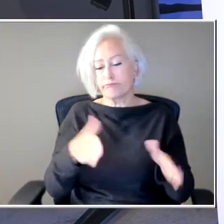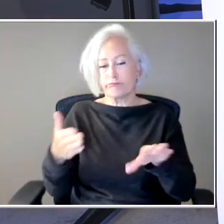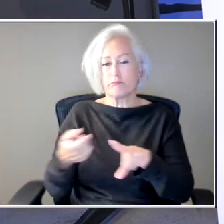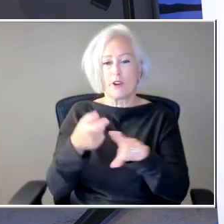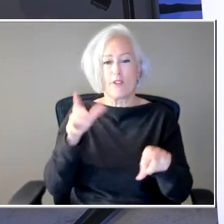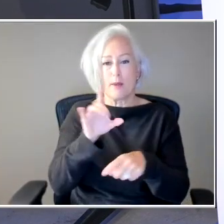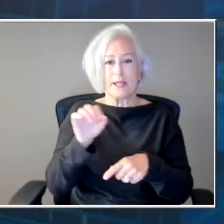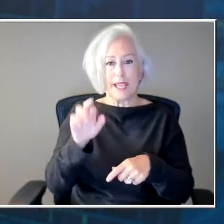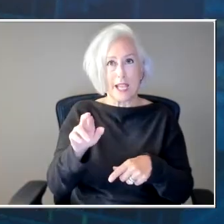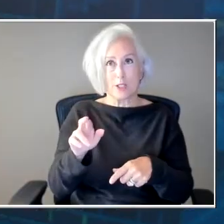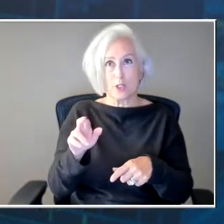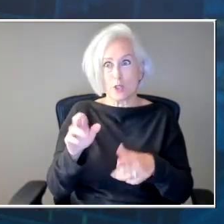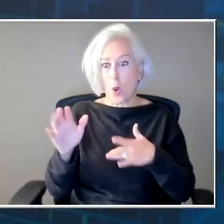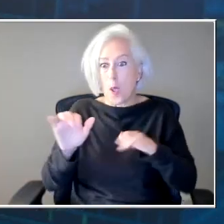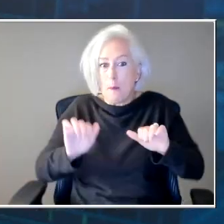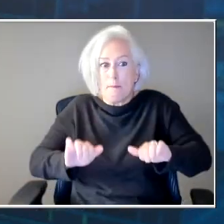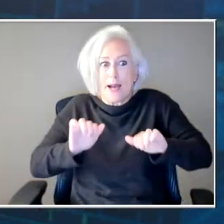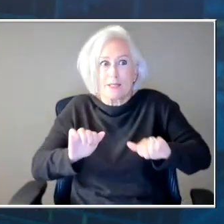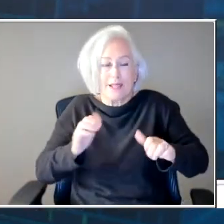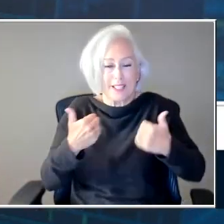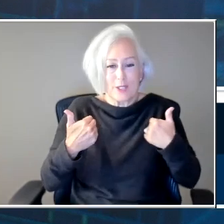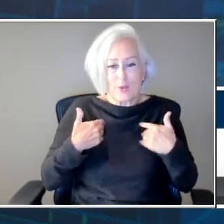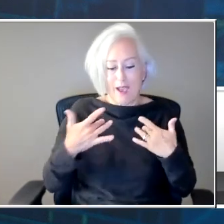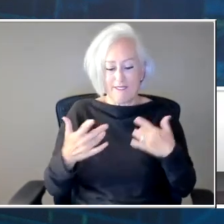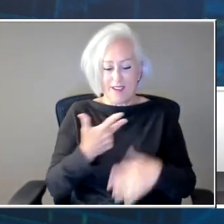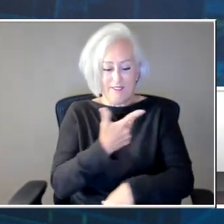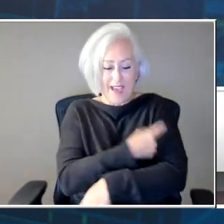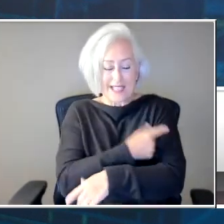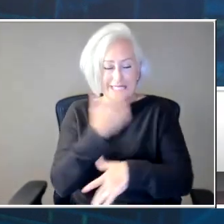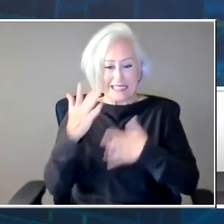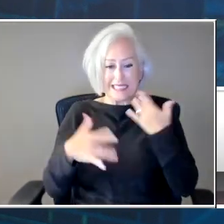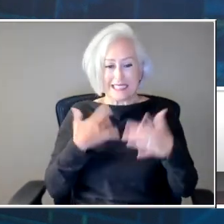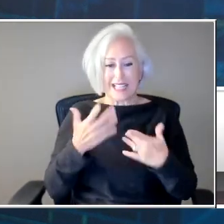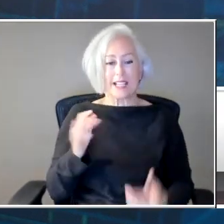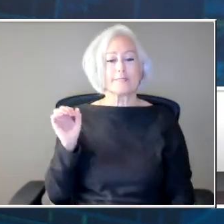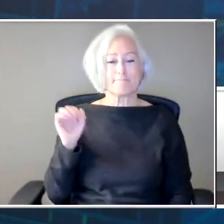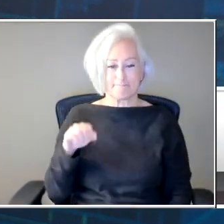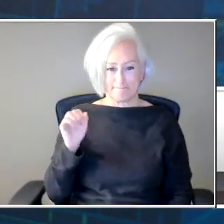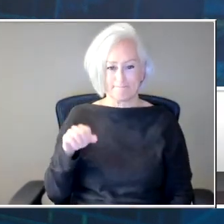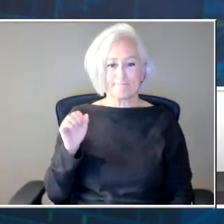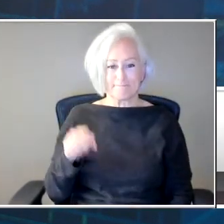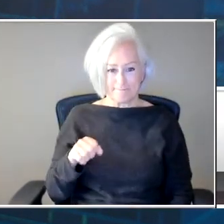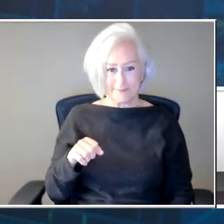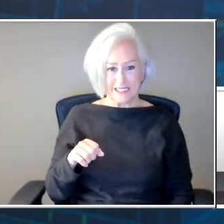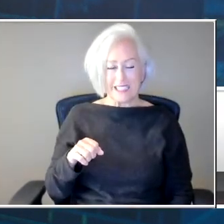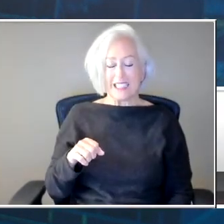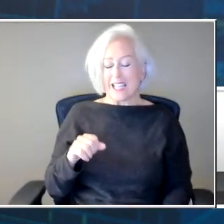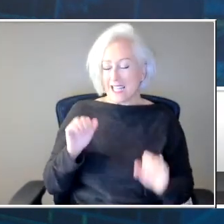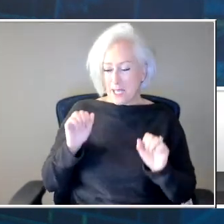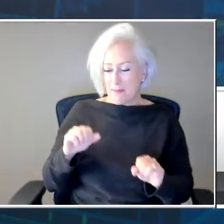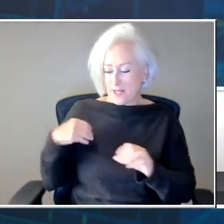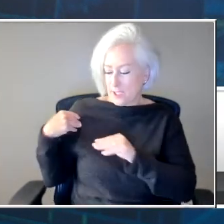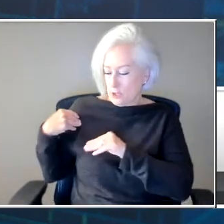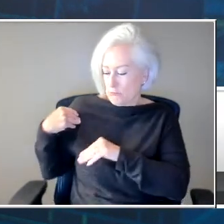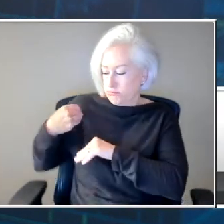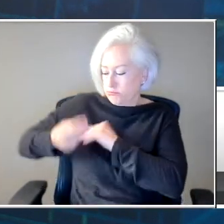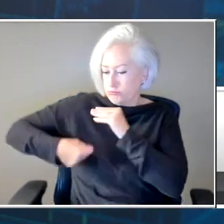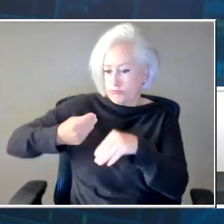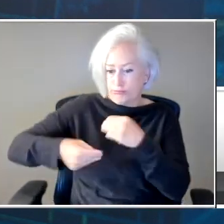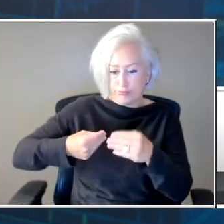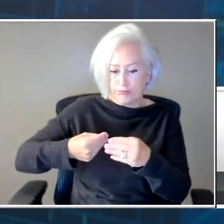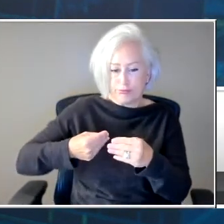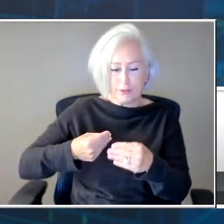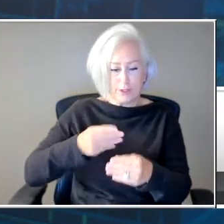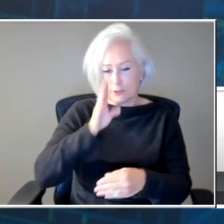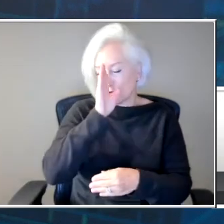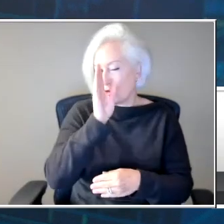Oh, it's incredibly exciting. I mean, the fundamentals about the inheritance of Lynch syndrome are fairly straightforward. We've known those